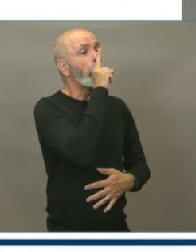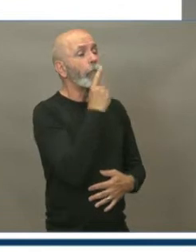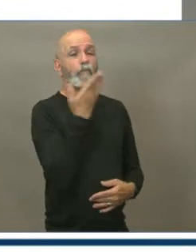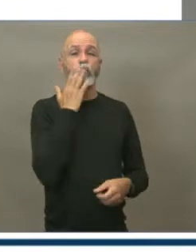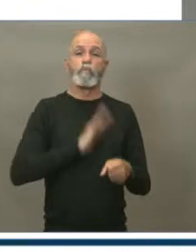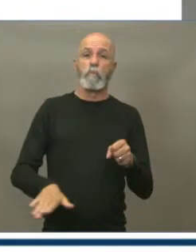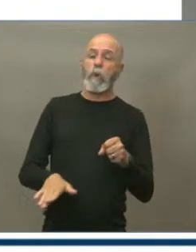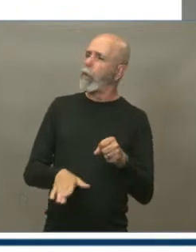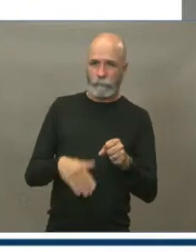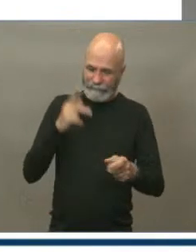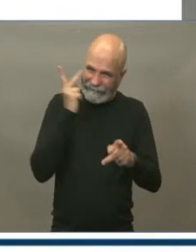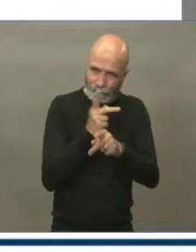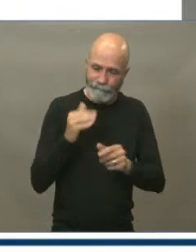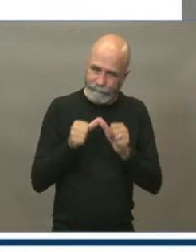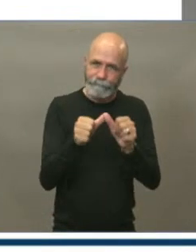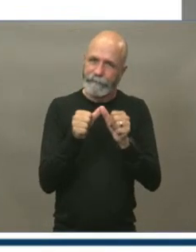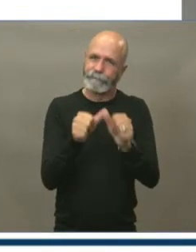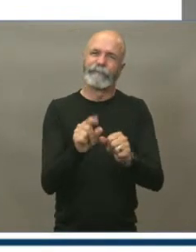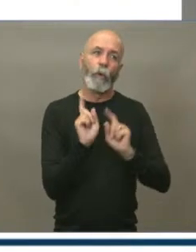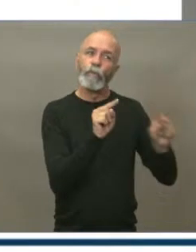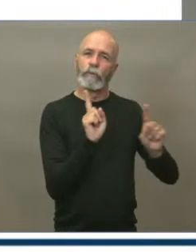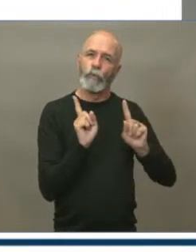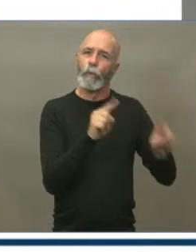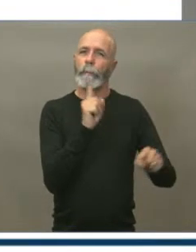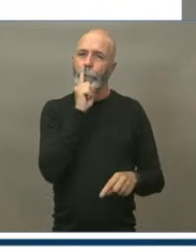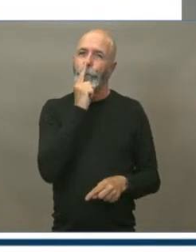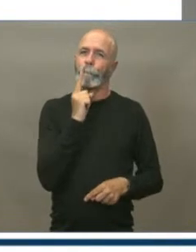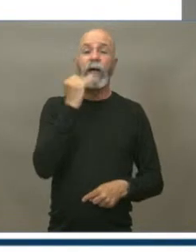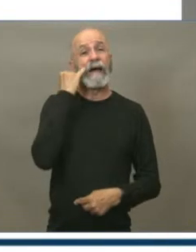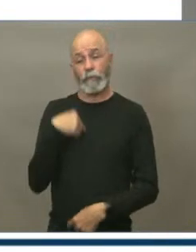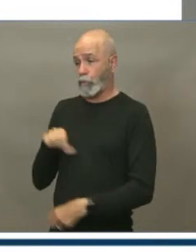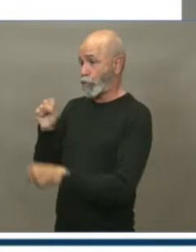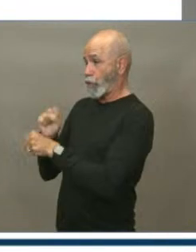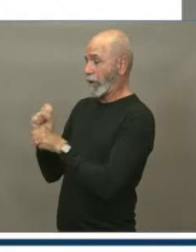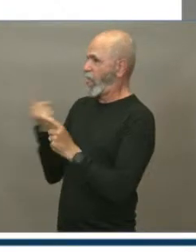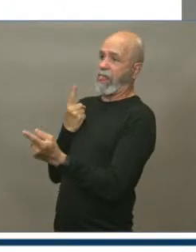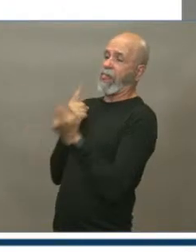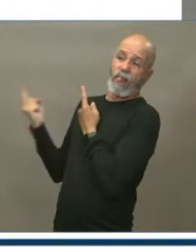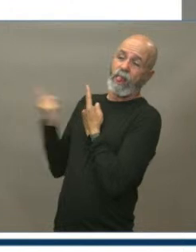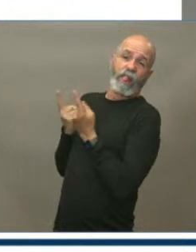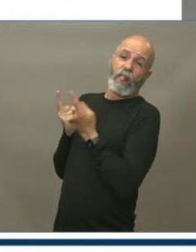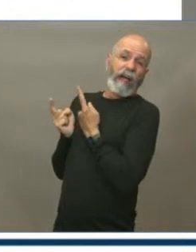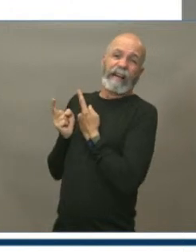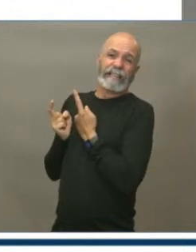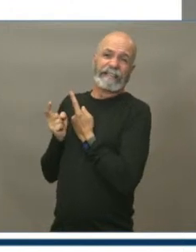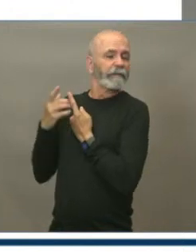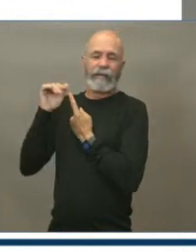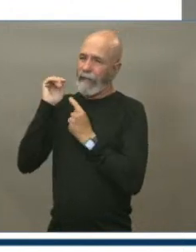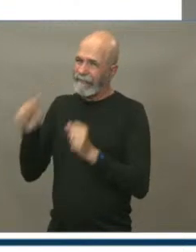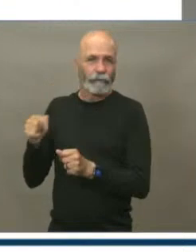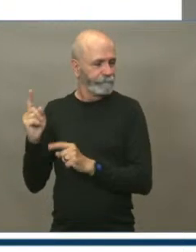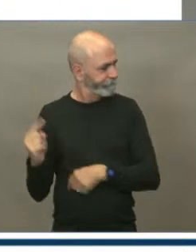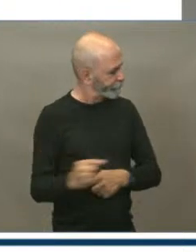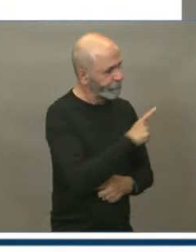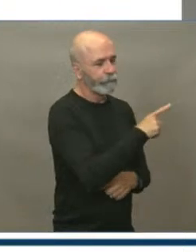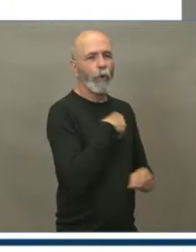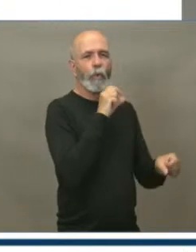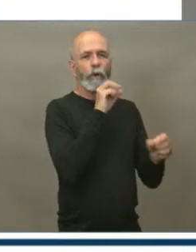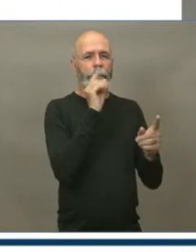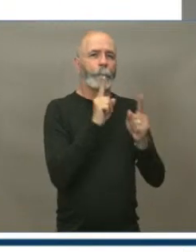have lots of contacts through work, you should get tested weekly. Now I want to talk about the vaccine